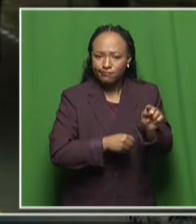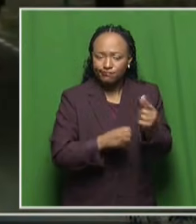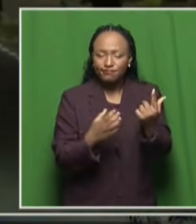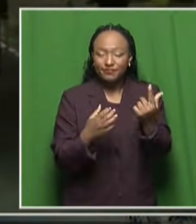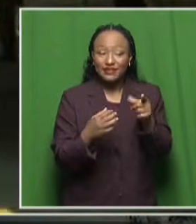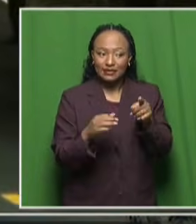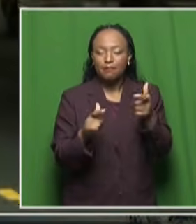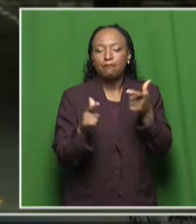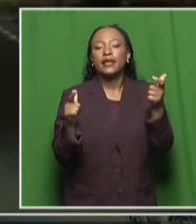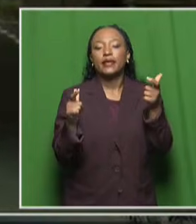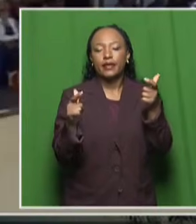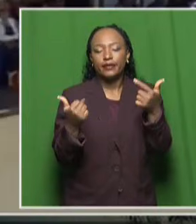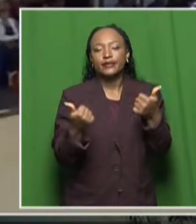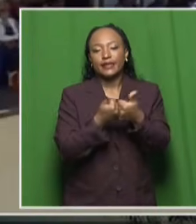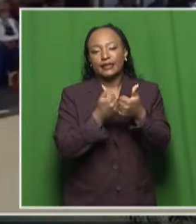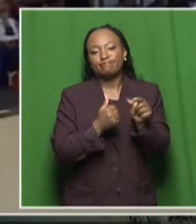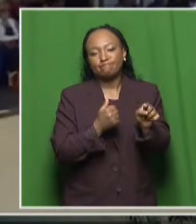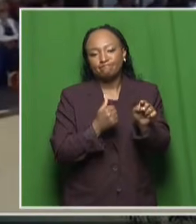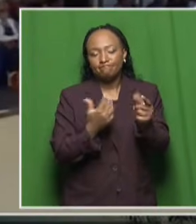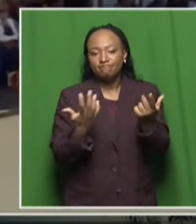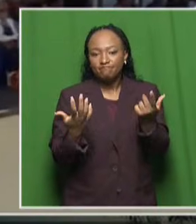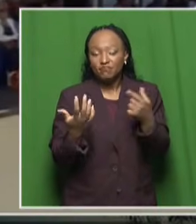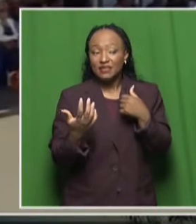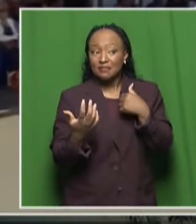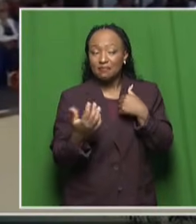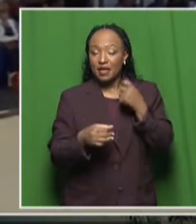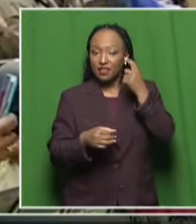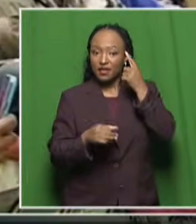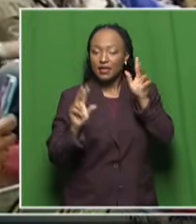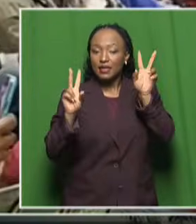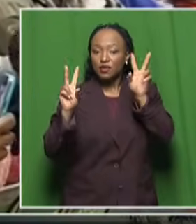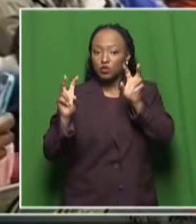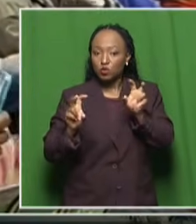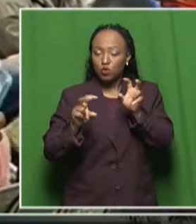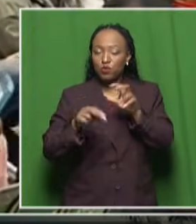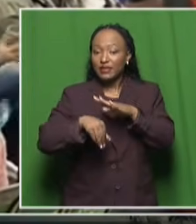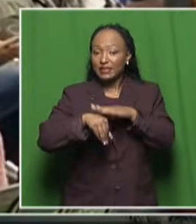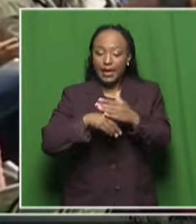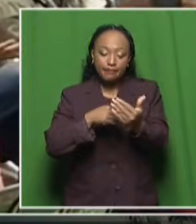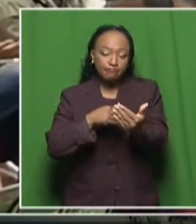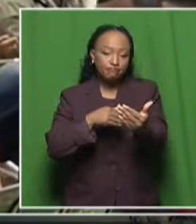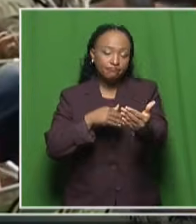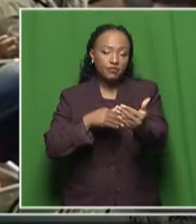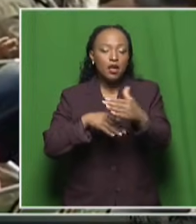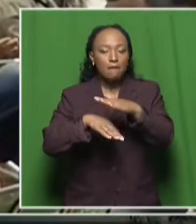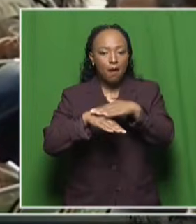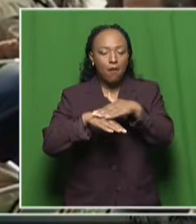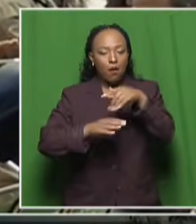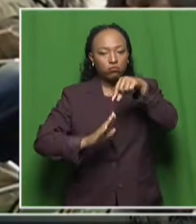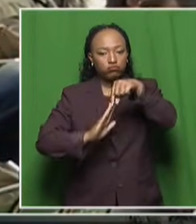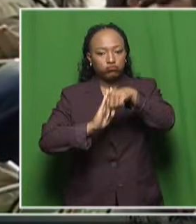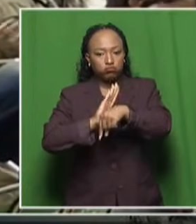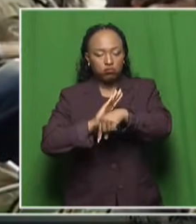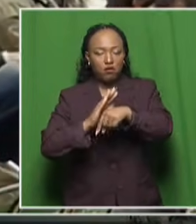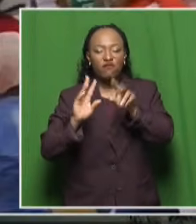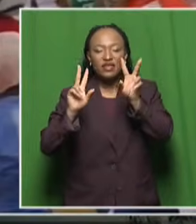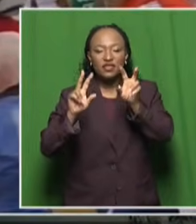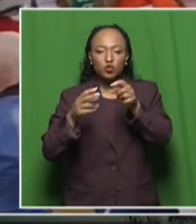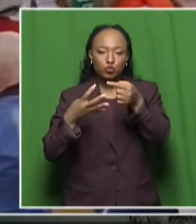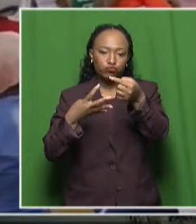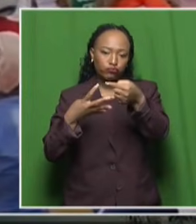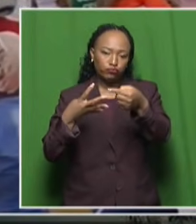huge challenge is. And those are the issues that I think with time we'll get much better clarity and details about this matter. And